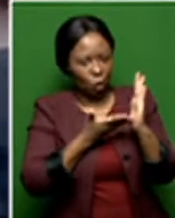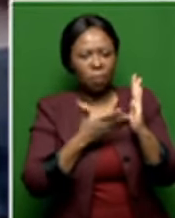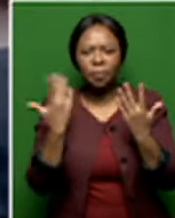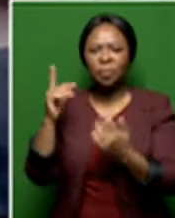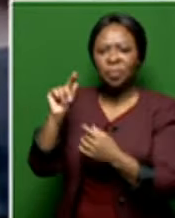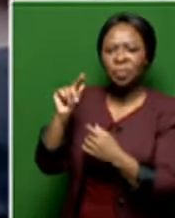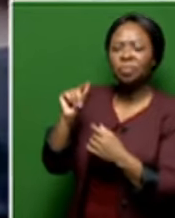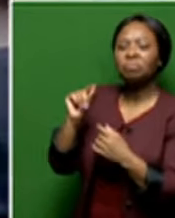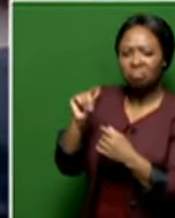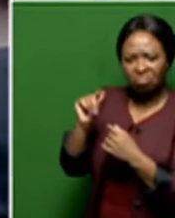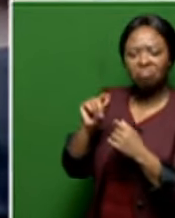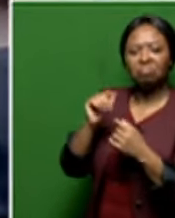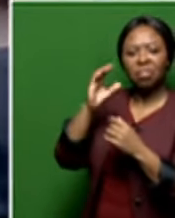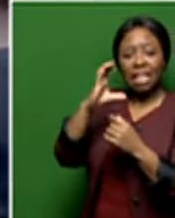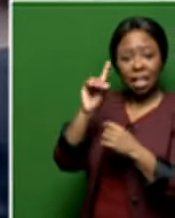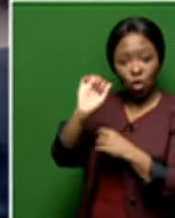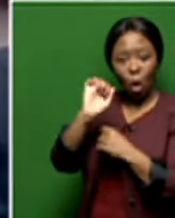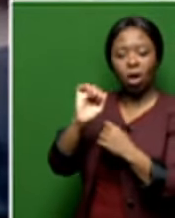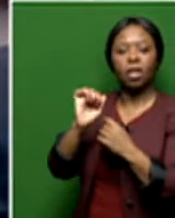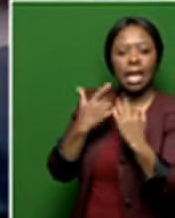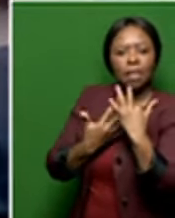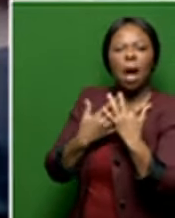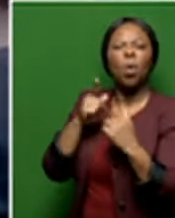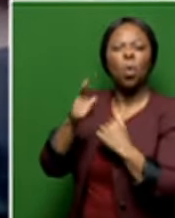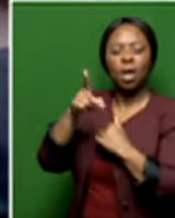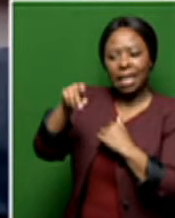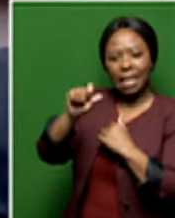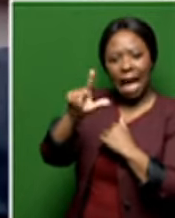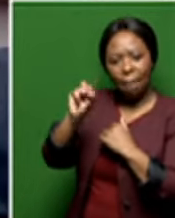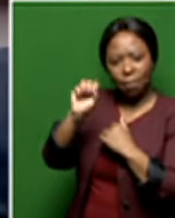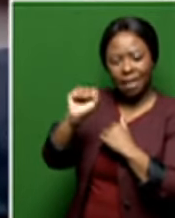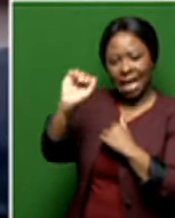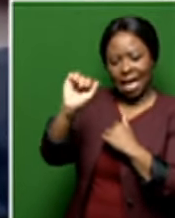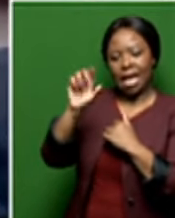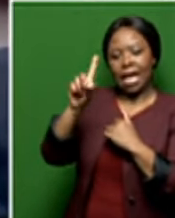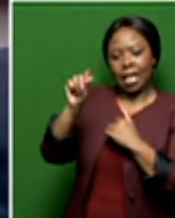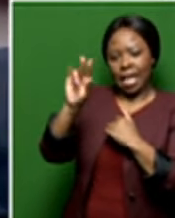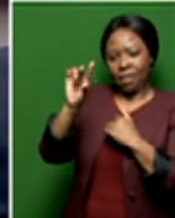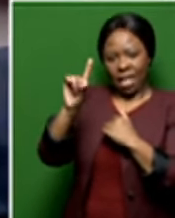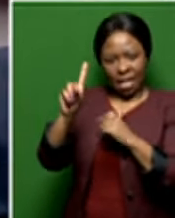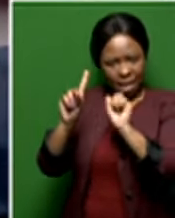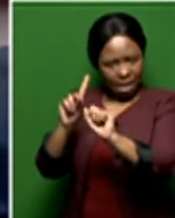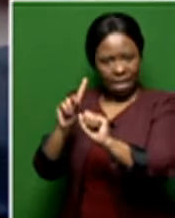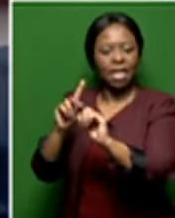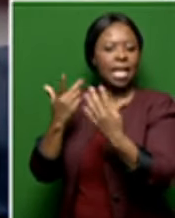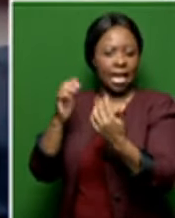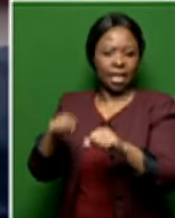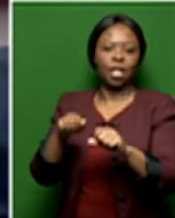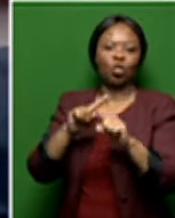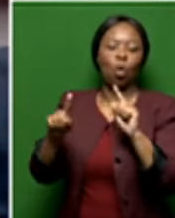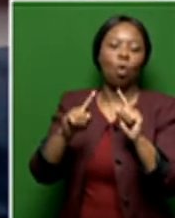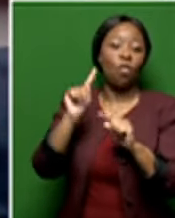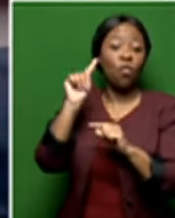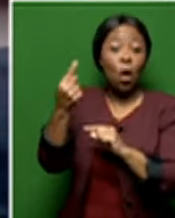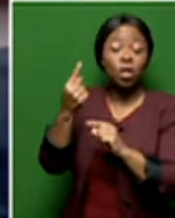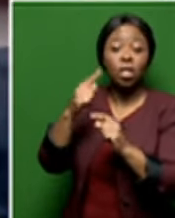by the Psalms of David. It's very, very interesting, I must say. Now, take us through the making of this Definitely. Album, Mr. K. It being your first project, how